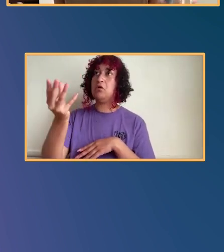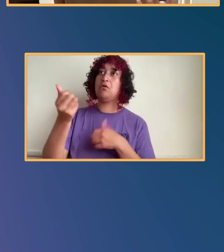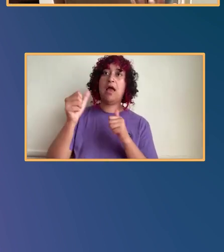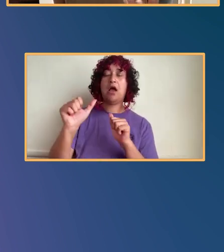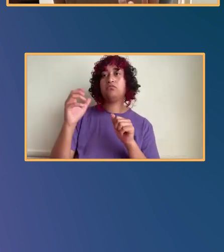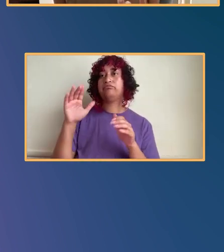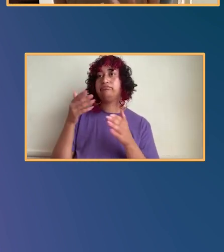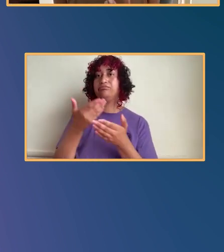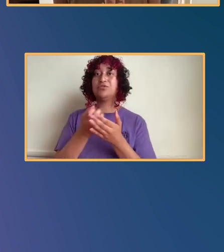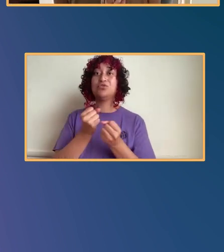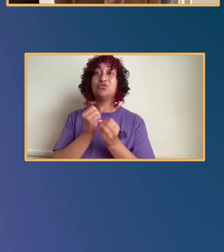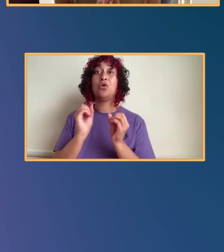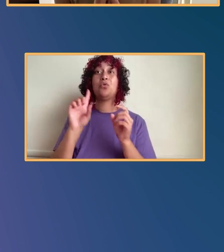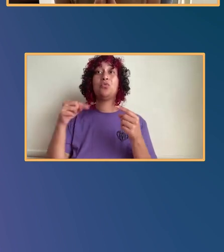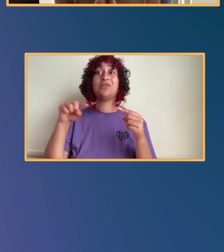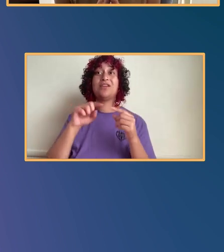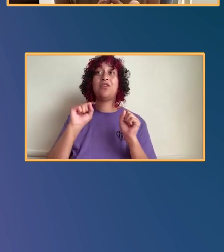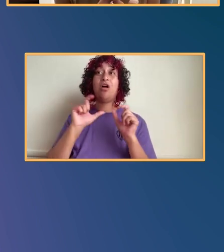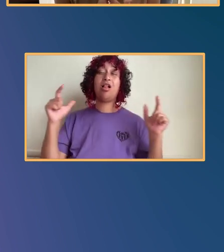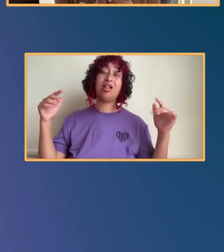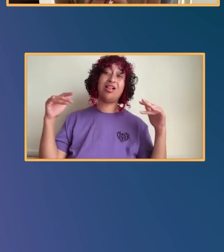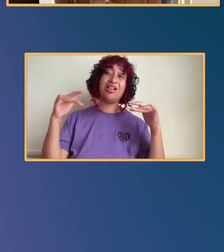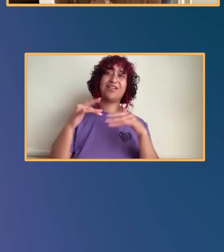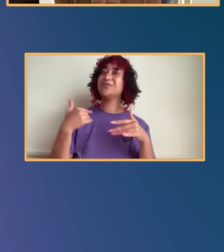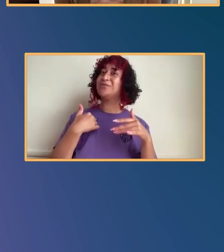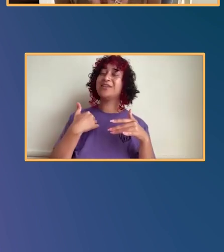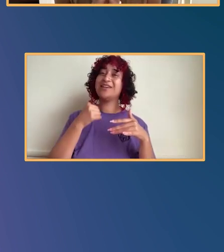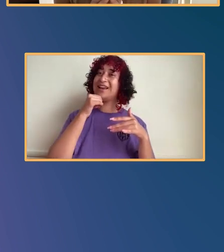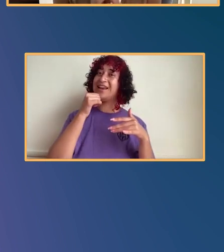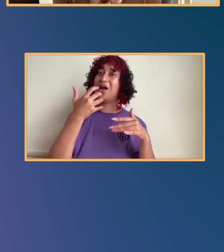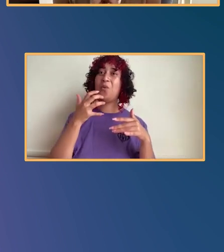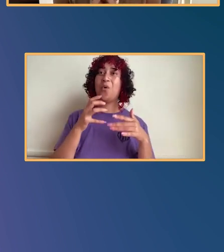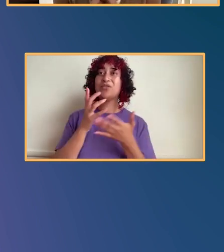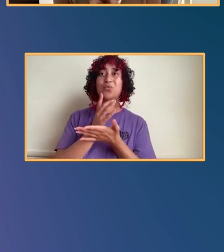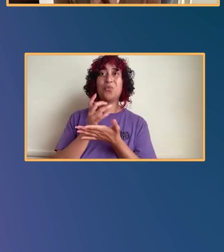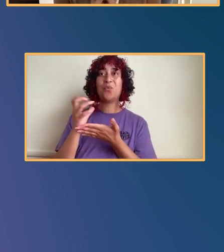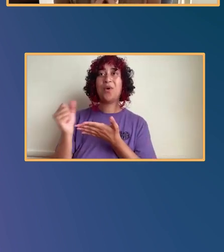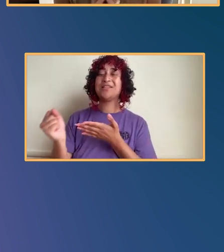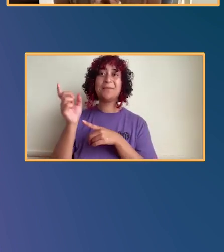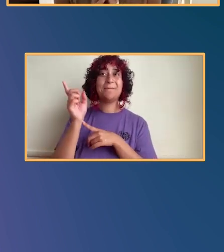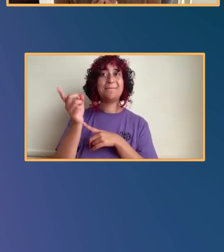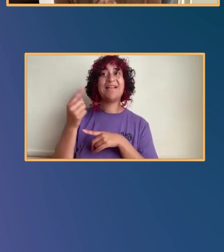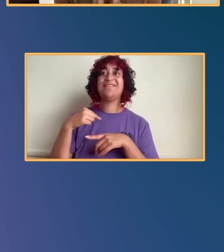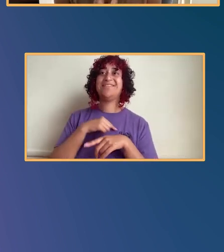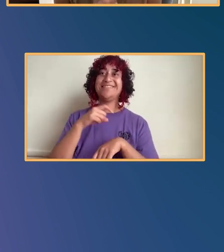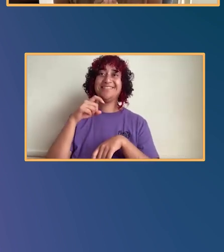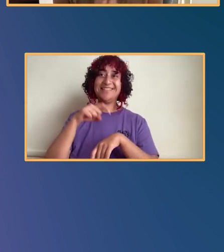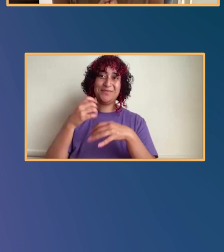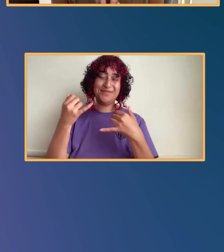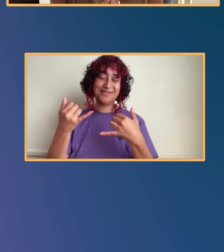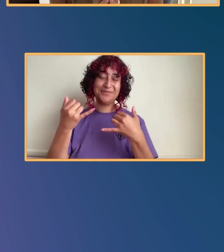can all arrive here, because we are not going to want to waste a moment of our time today.